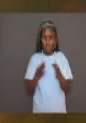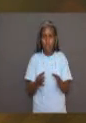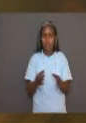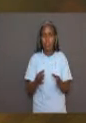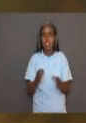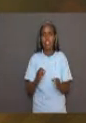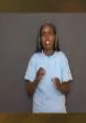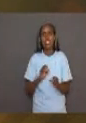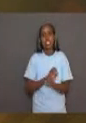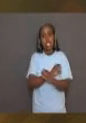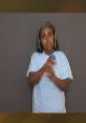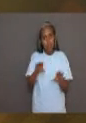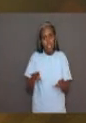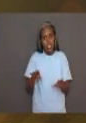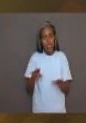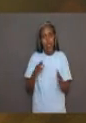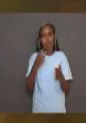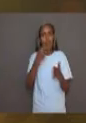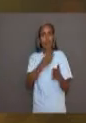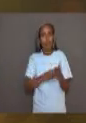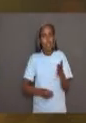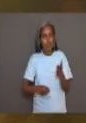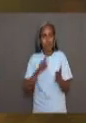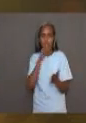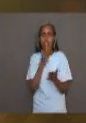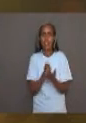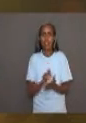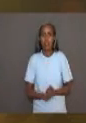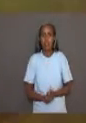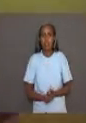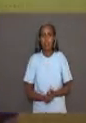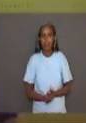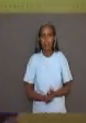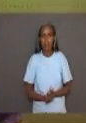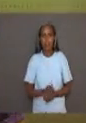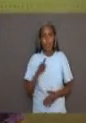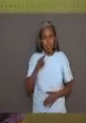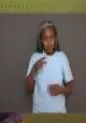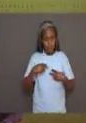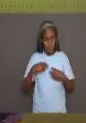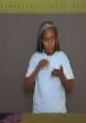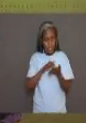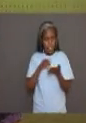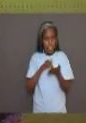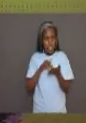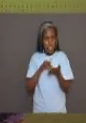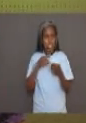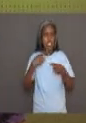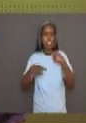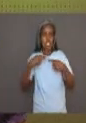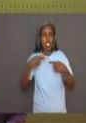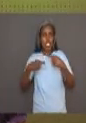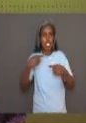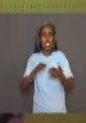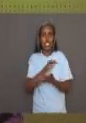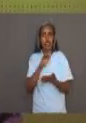the dispersion of values of data. You have studied the